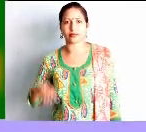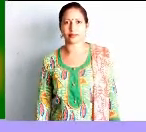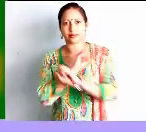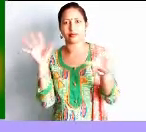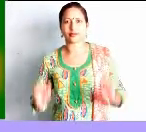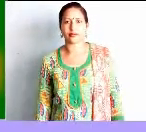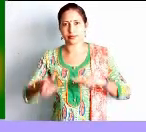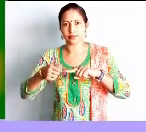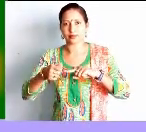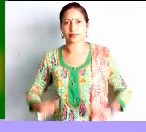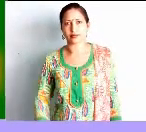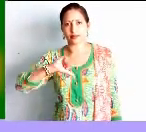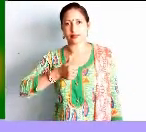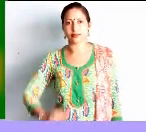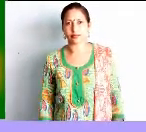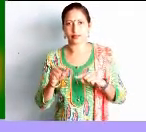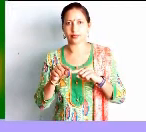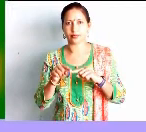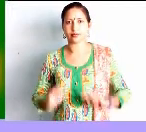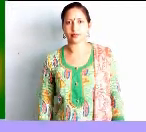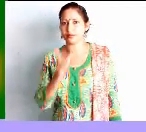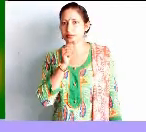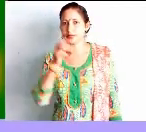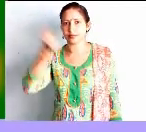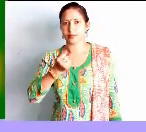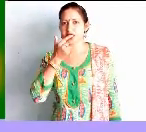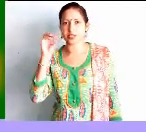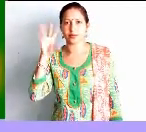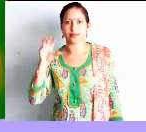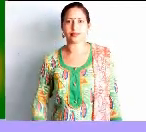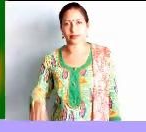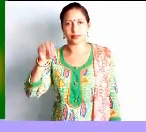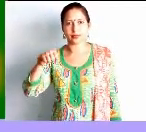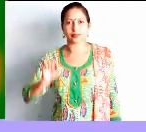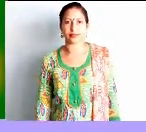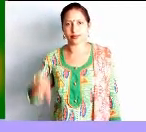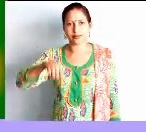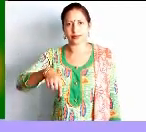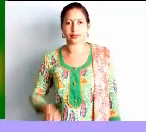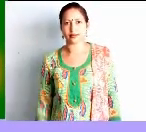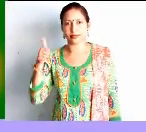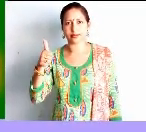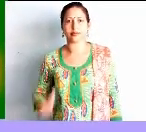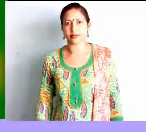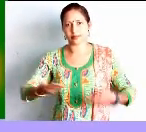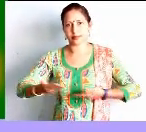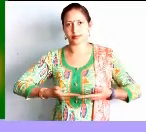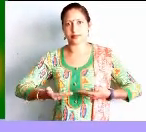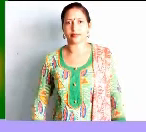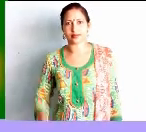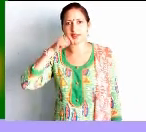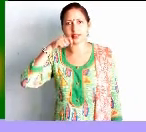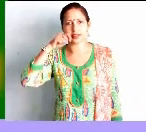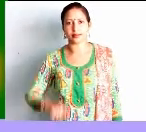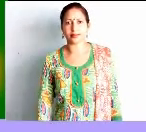and his nails are never trimmed. Who gets a star? Yes,